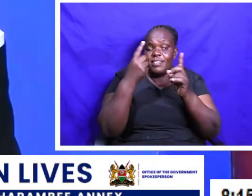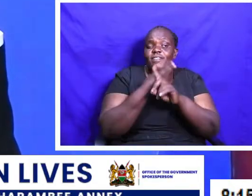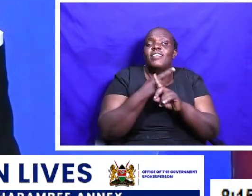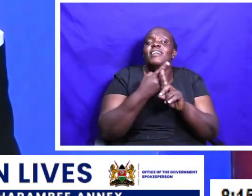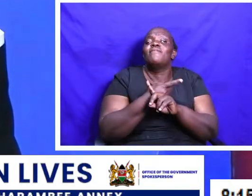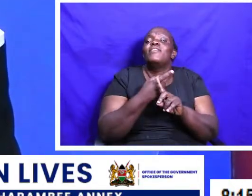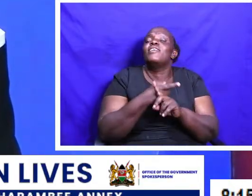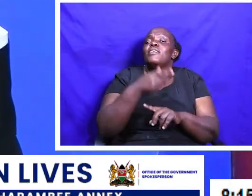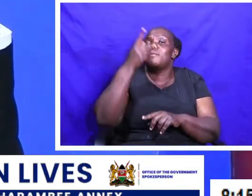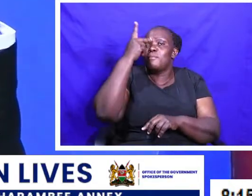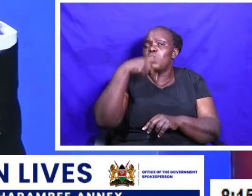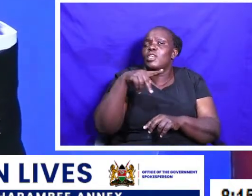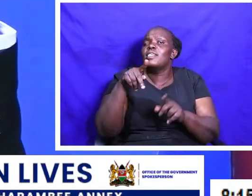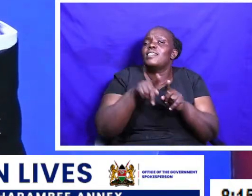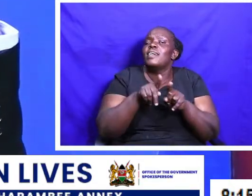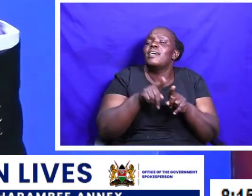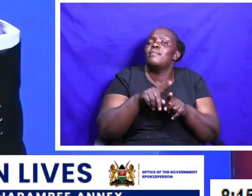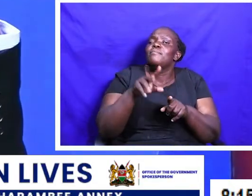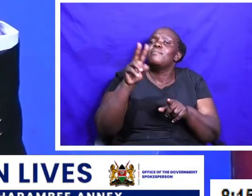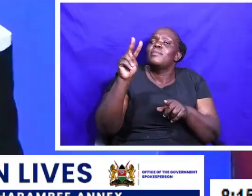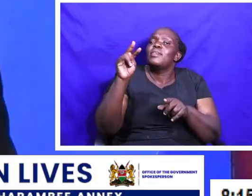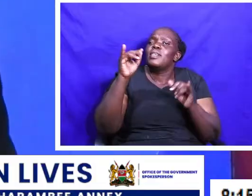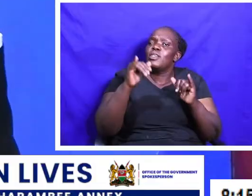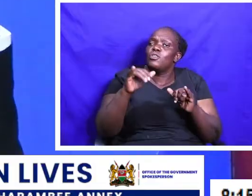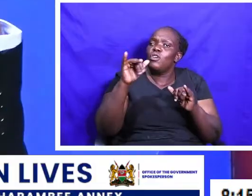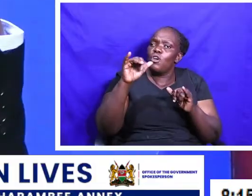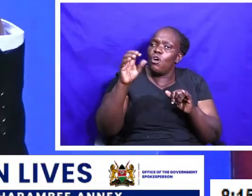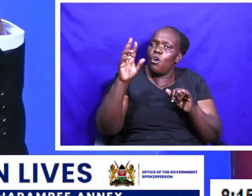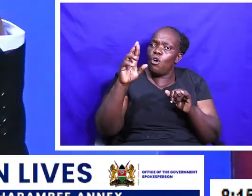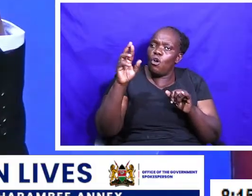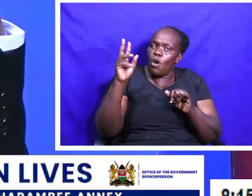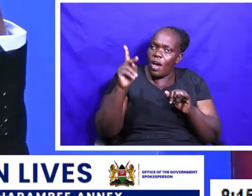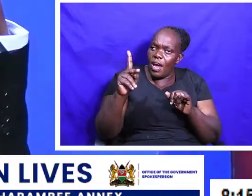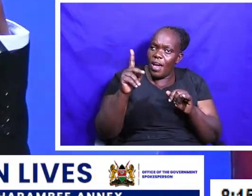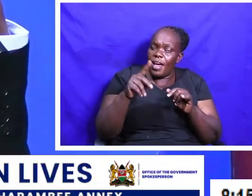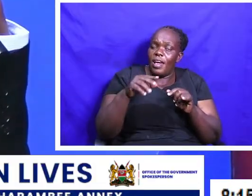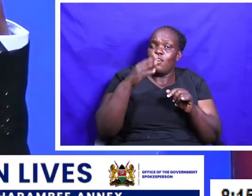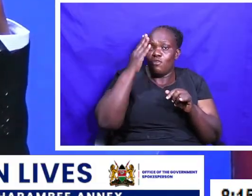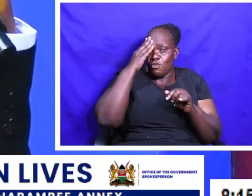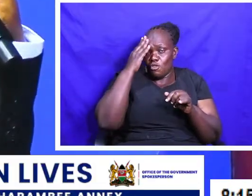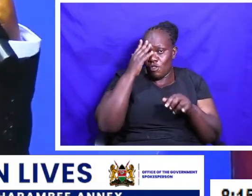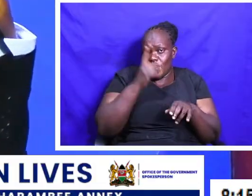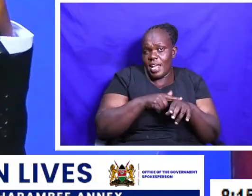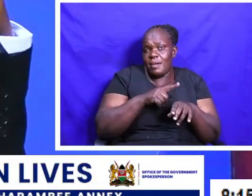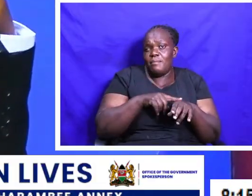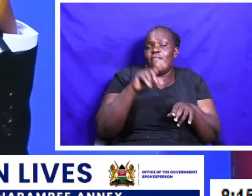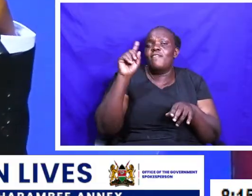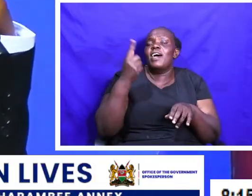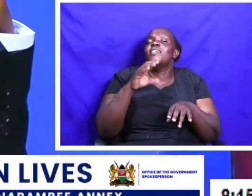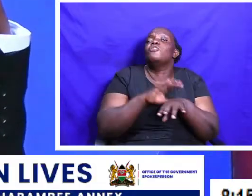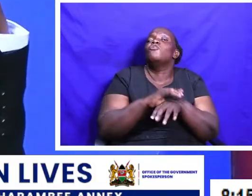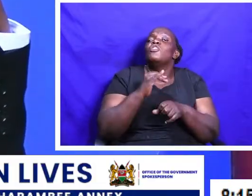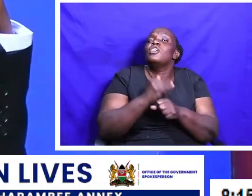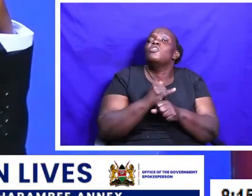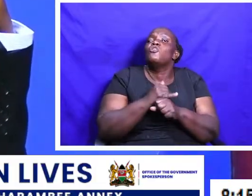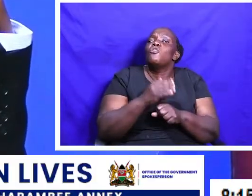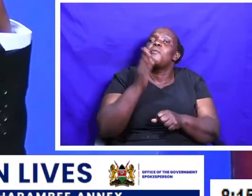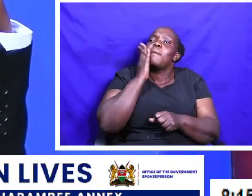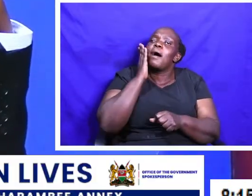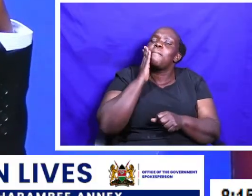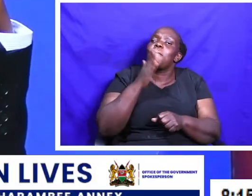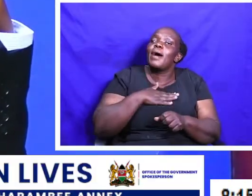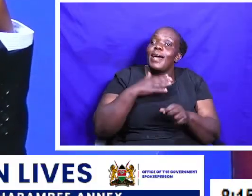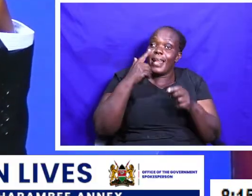various policies even on using of equipment there. And when I first got the job, by the way, my